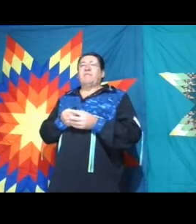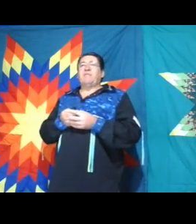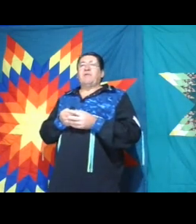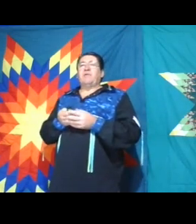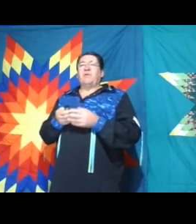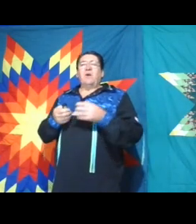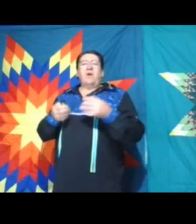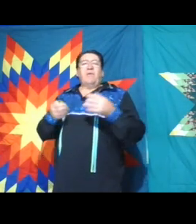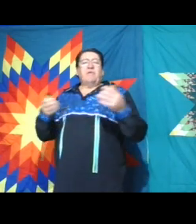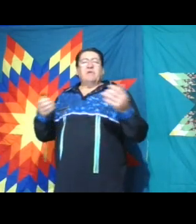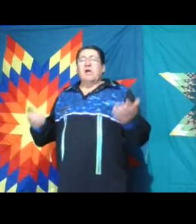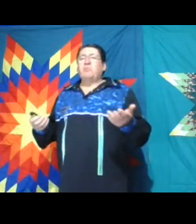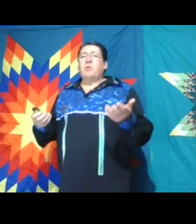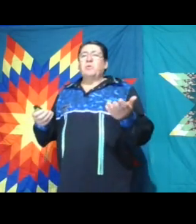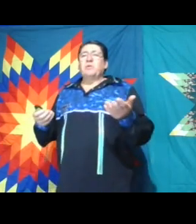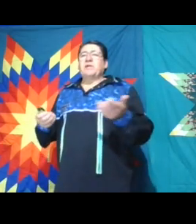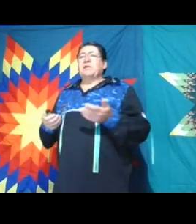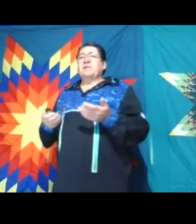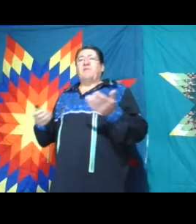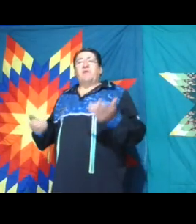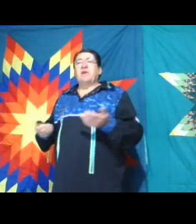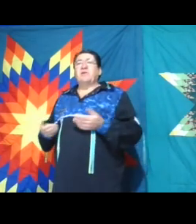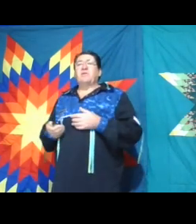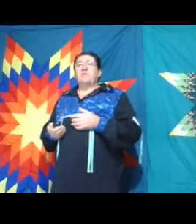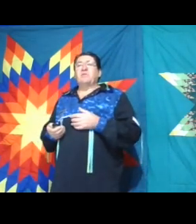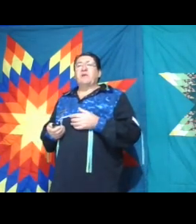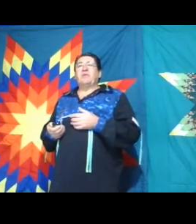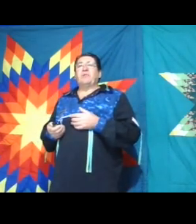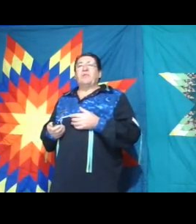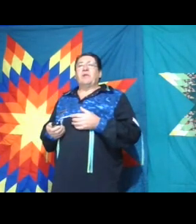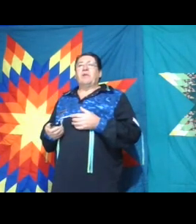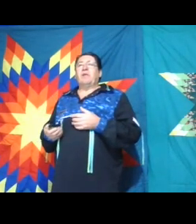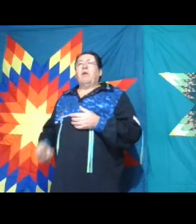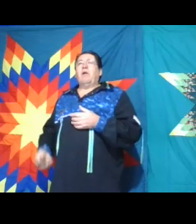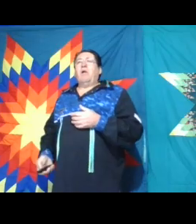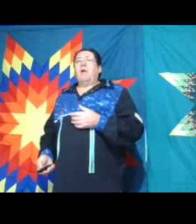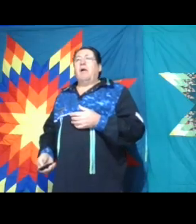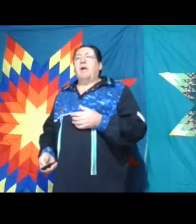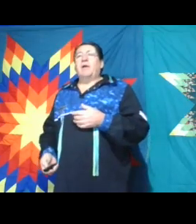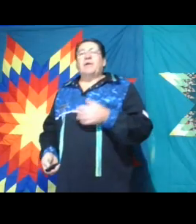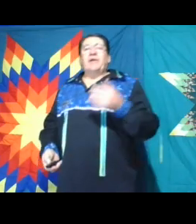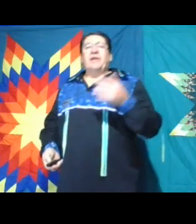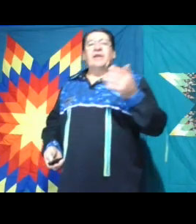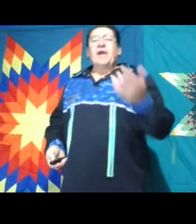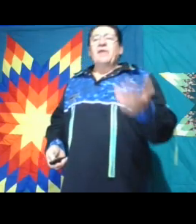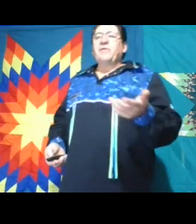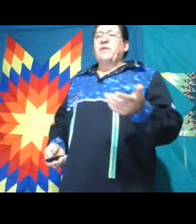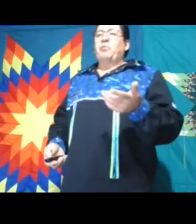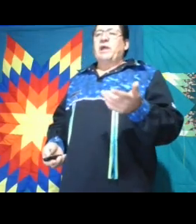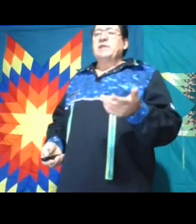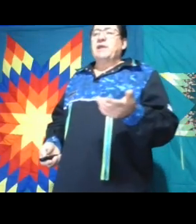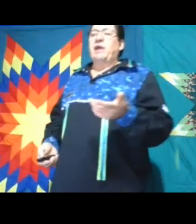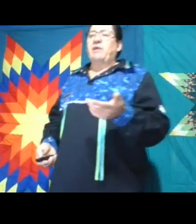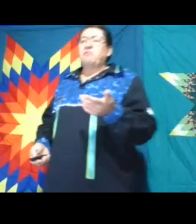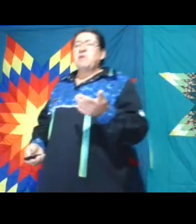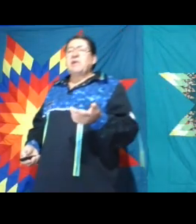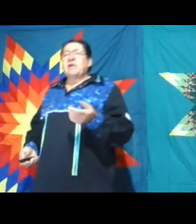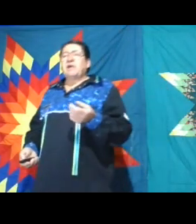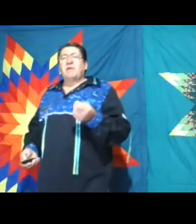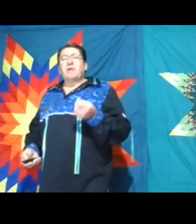place for job postings, for local recruitment. The other place that